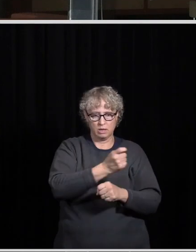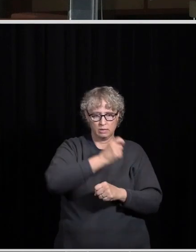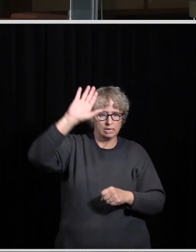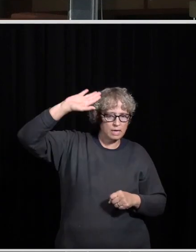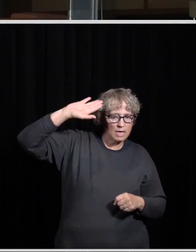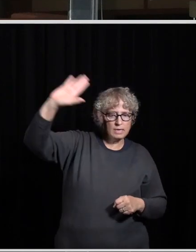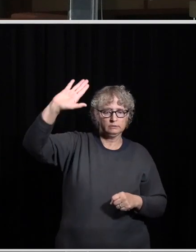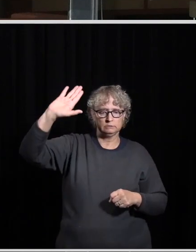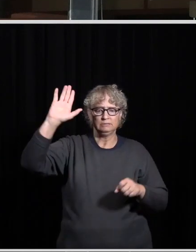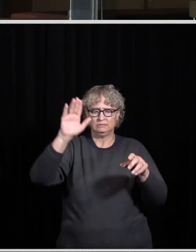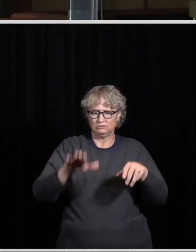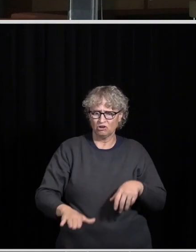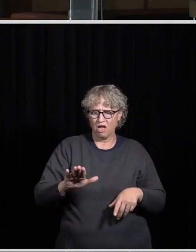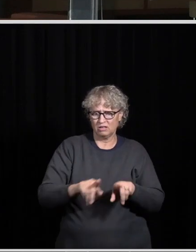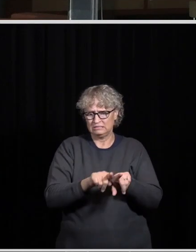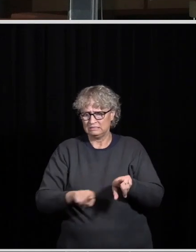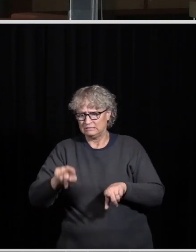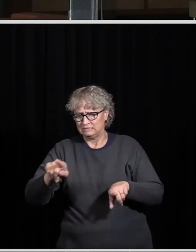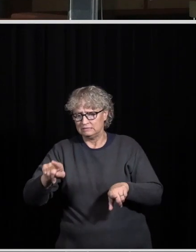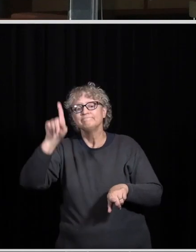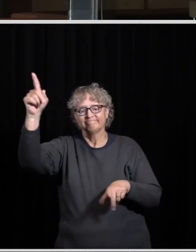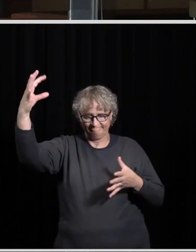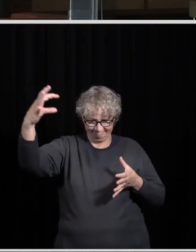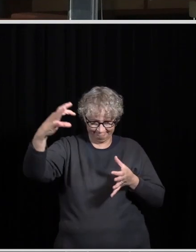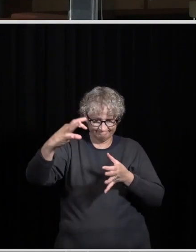His erring child he